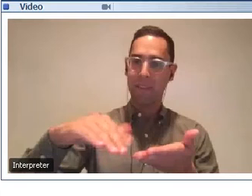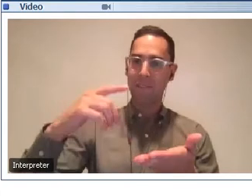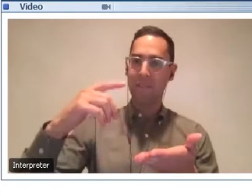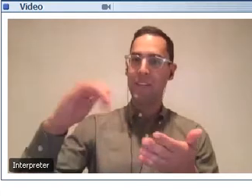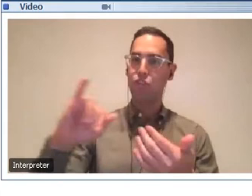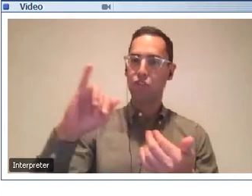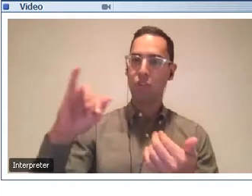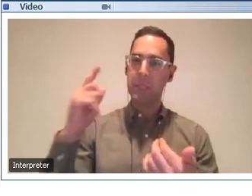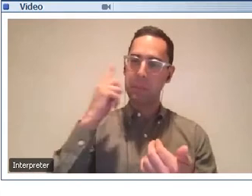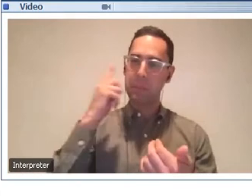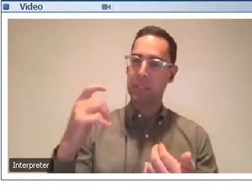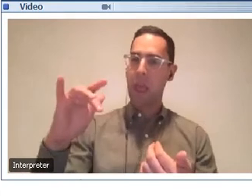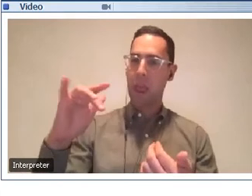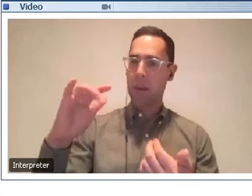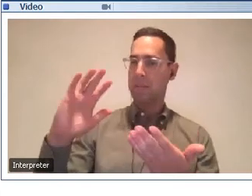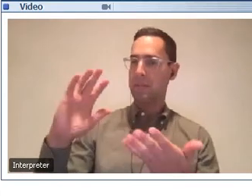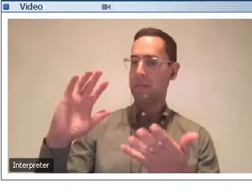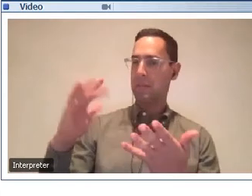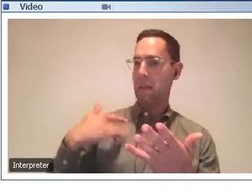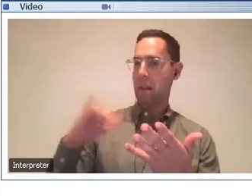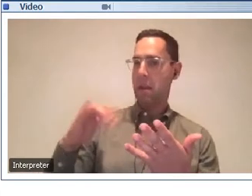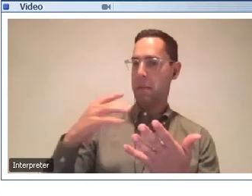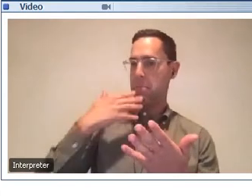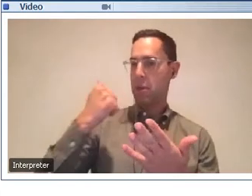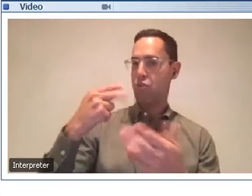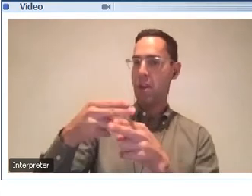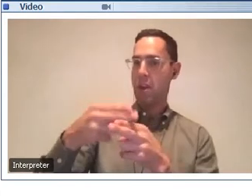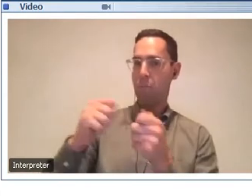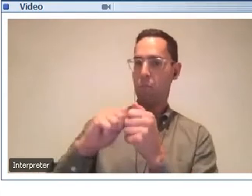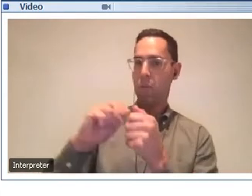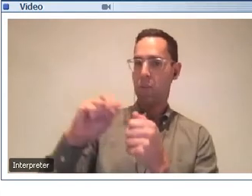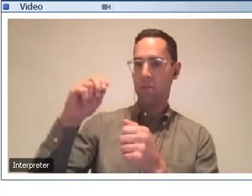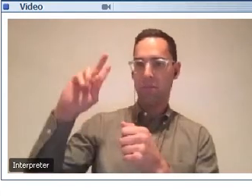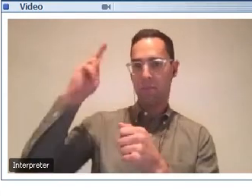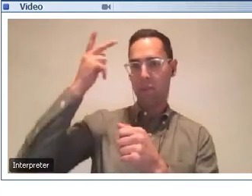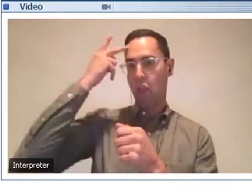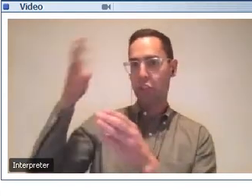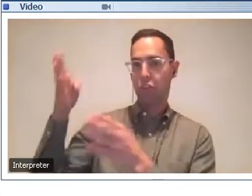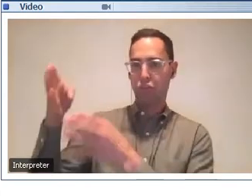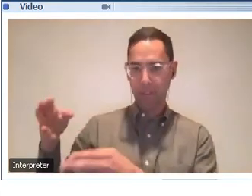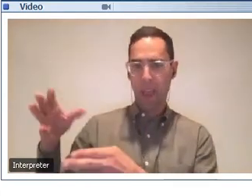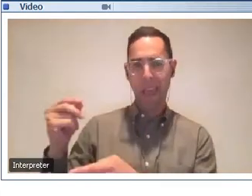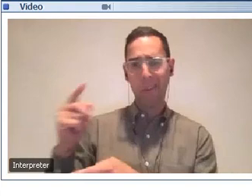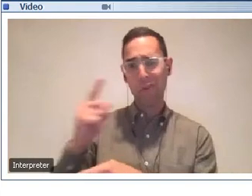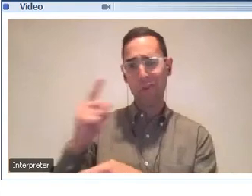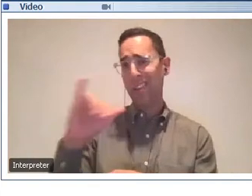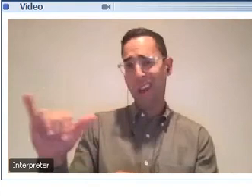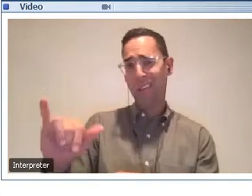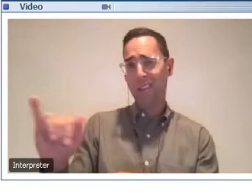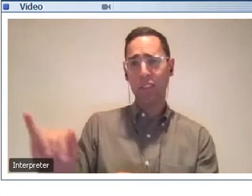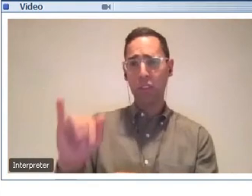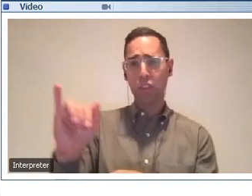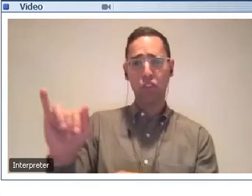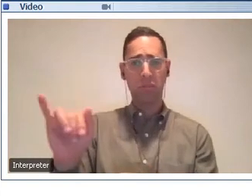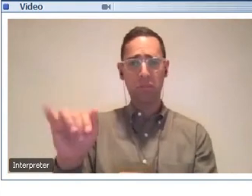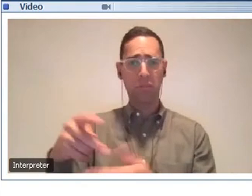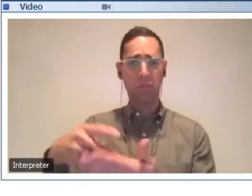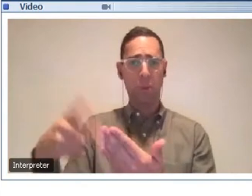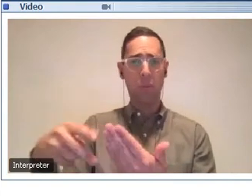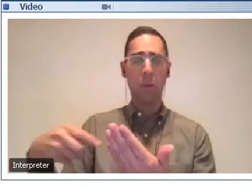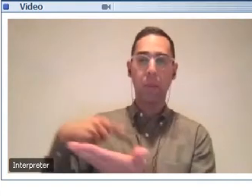and it really is like an insurance program, like TJ said before. You pay into it in case you need it someday. So family